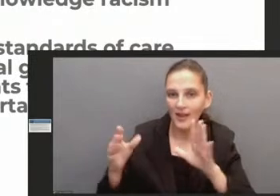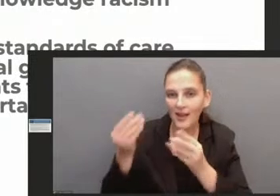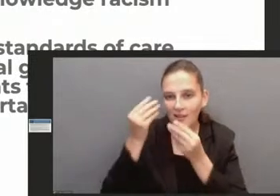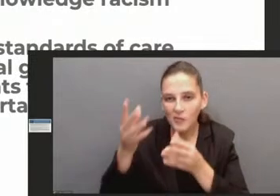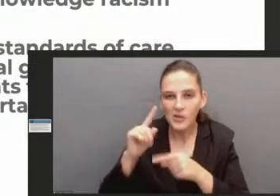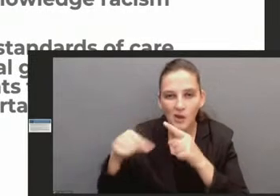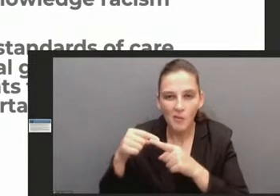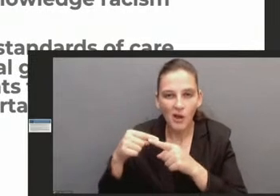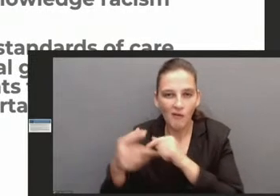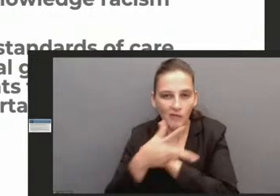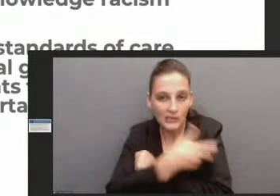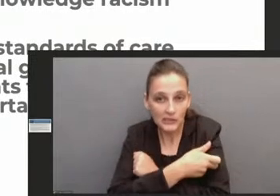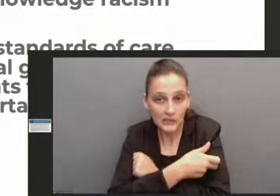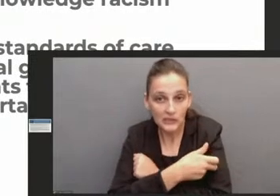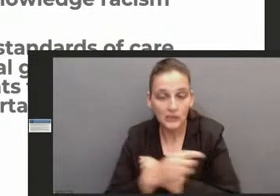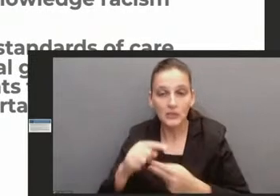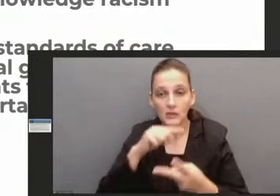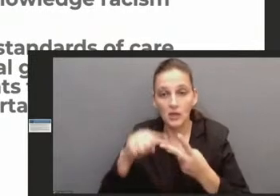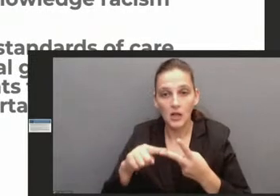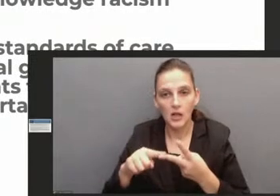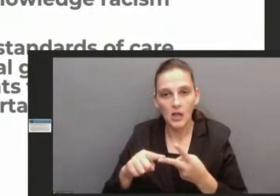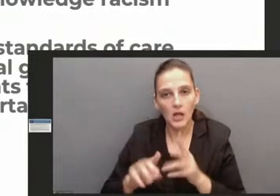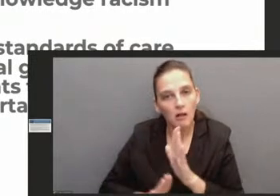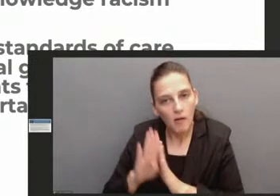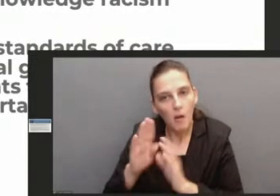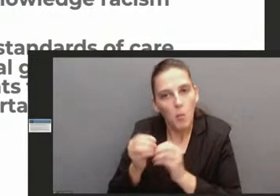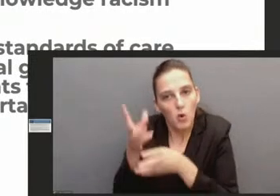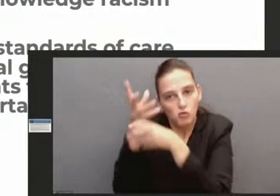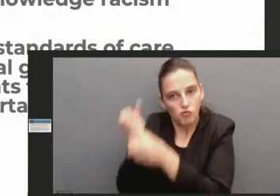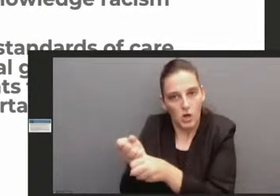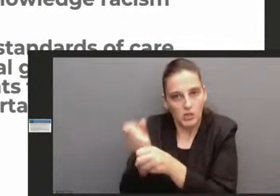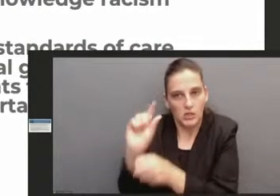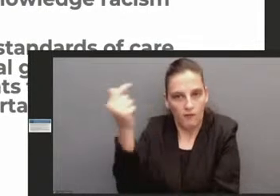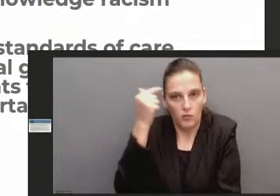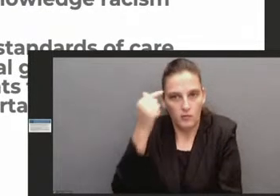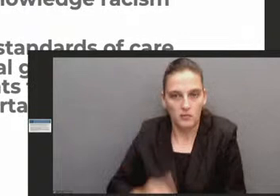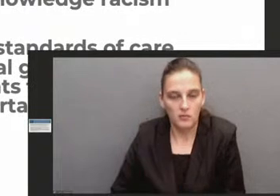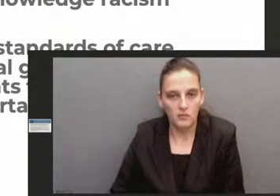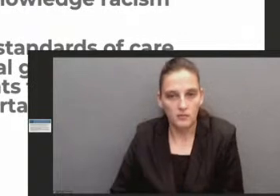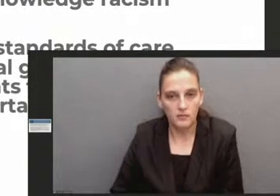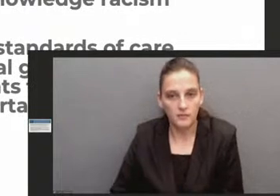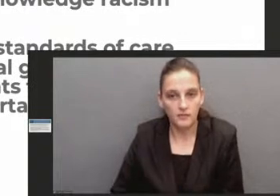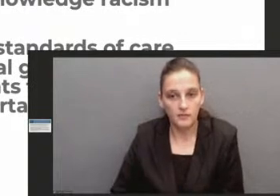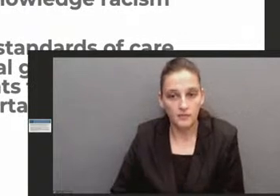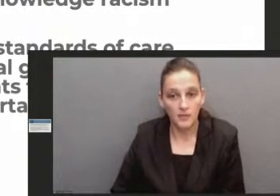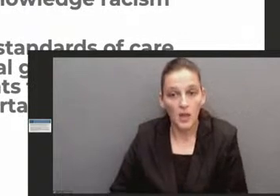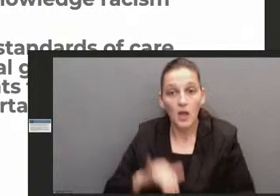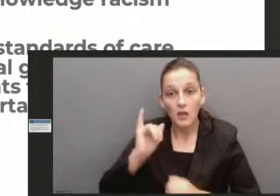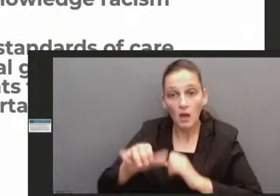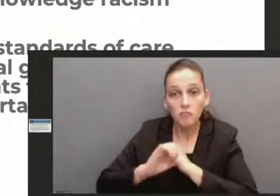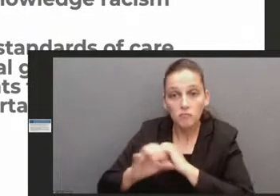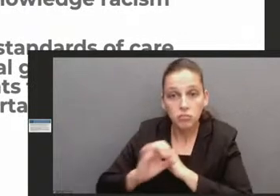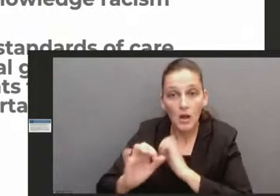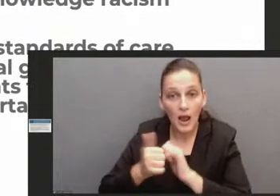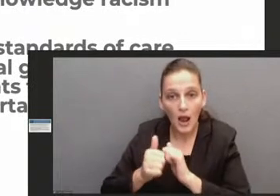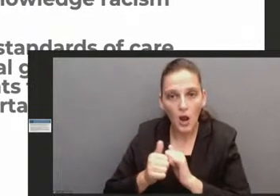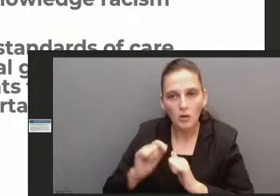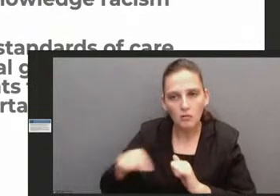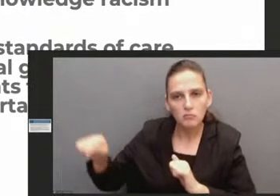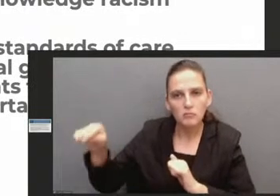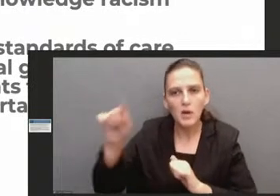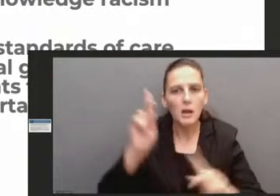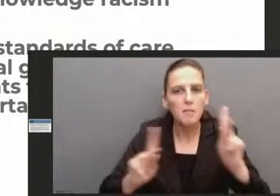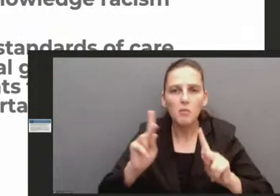vaccines and rebuilding trust in government. We suggest that such a campaign be informed by stakeholders from